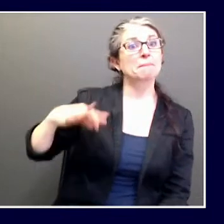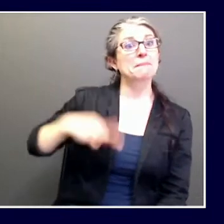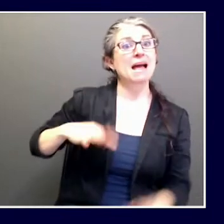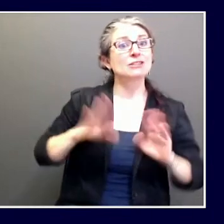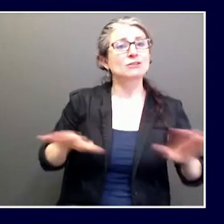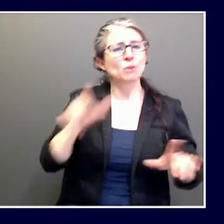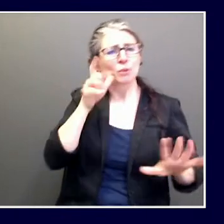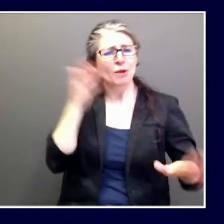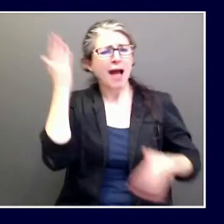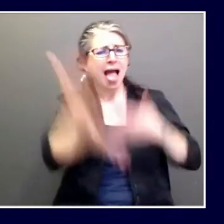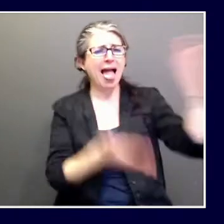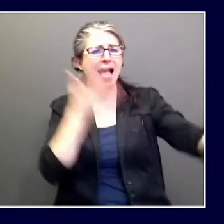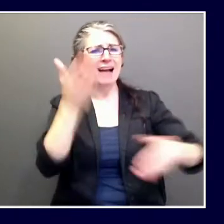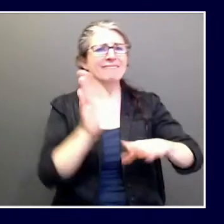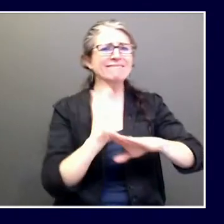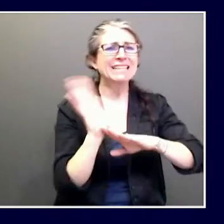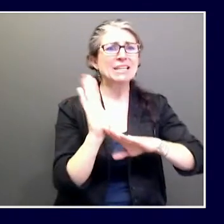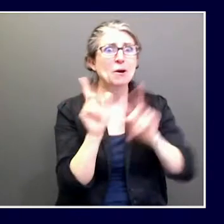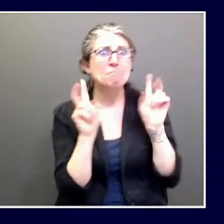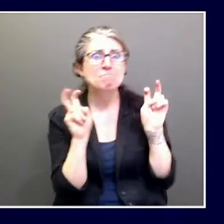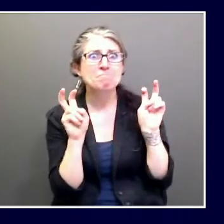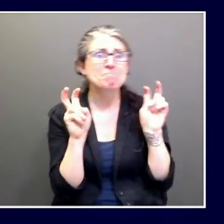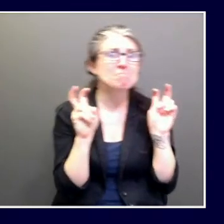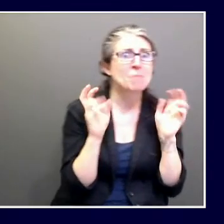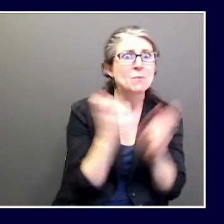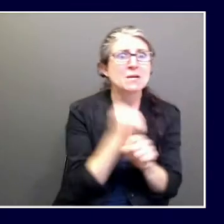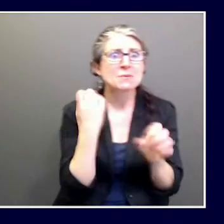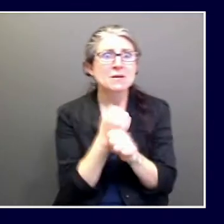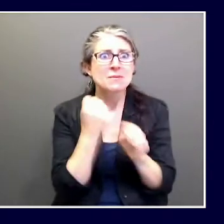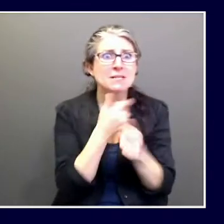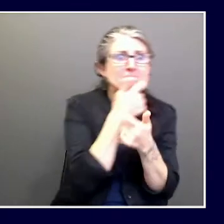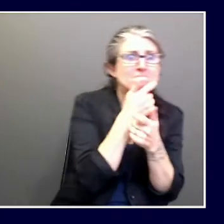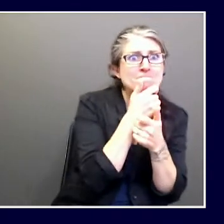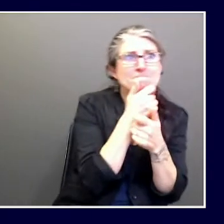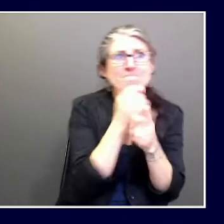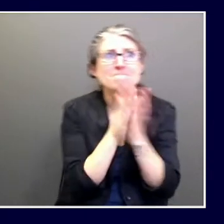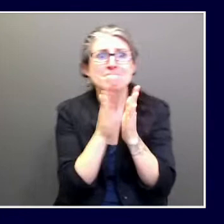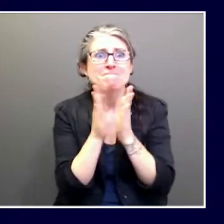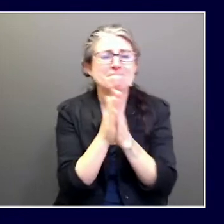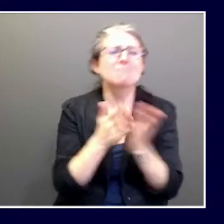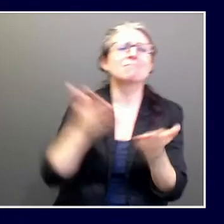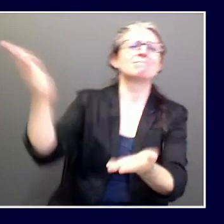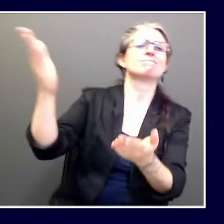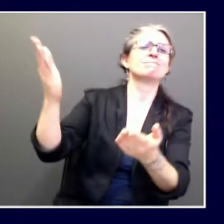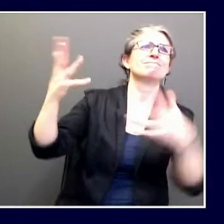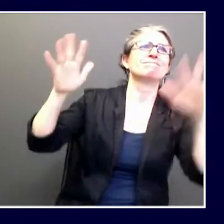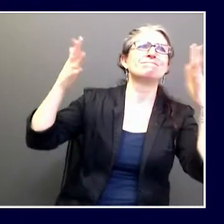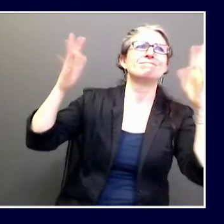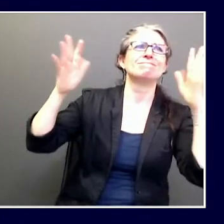They are truly public health champions. And with that, I think we can see our winning video.